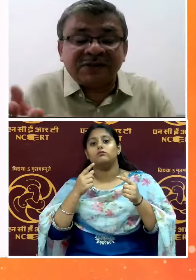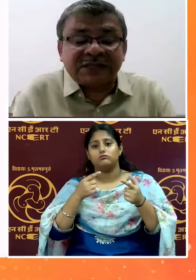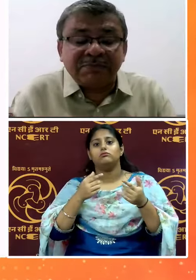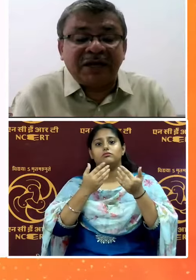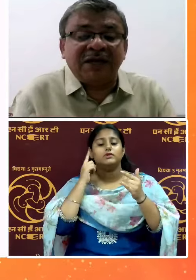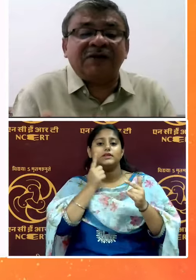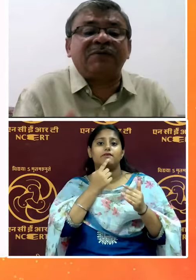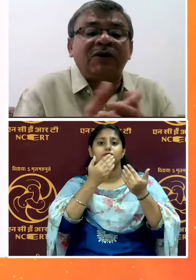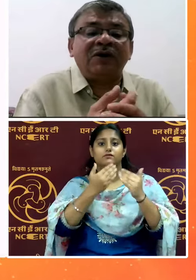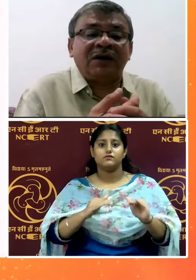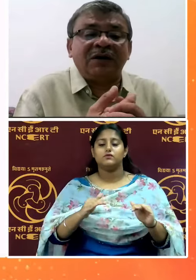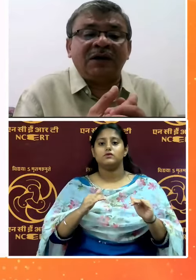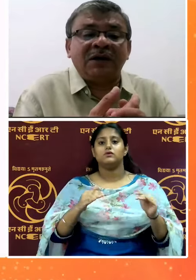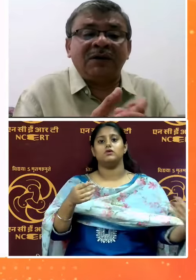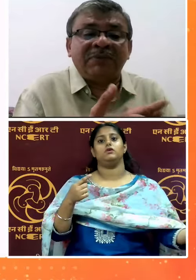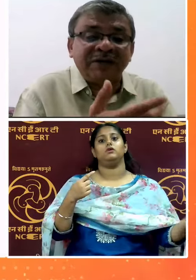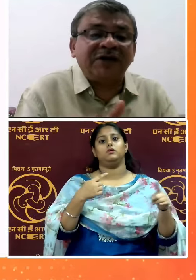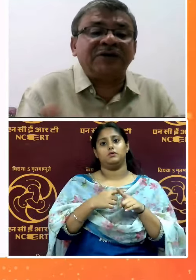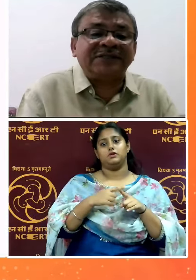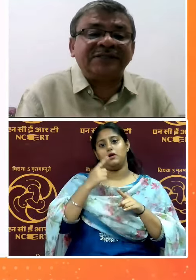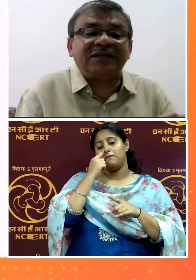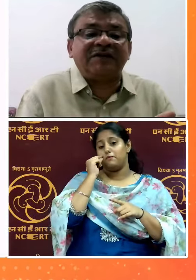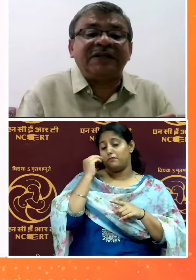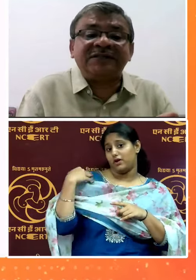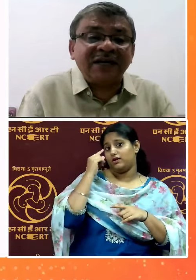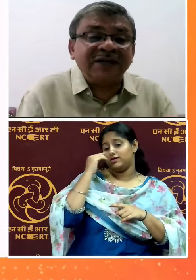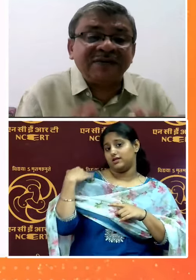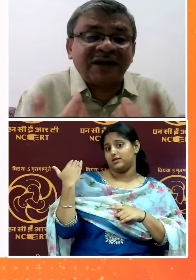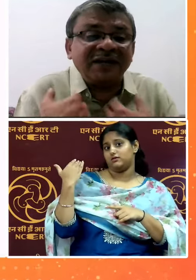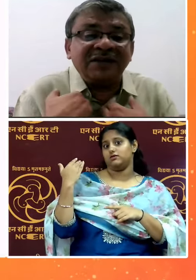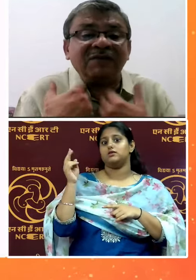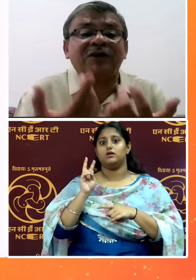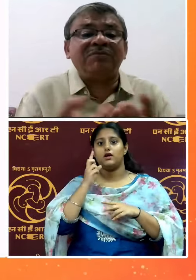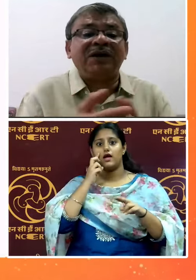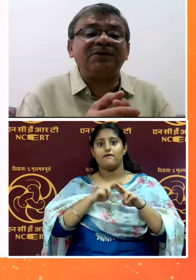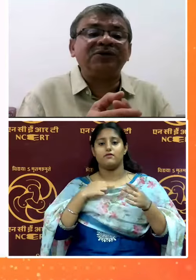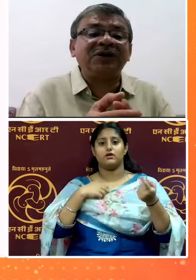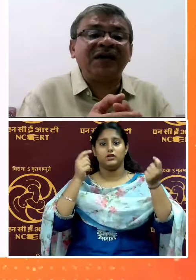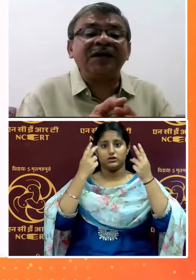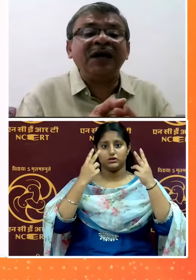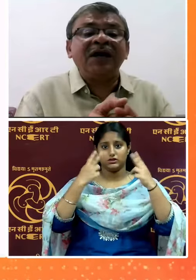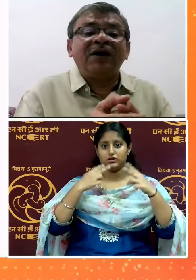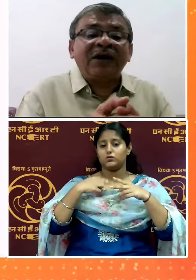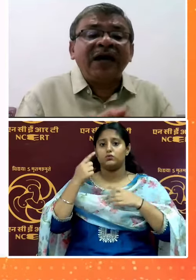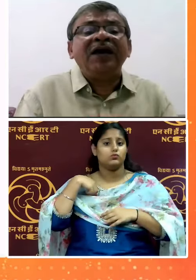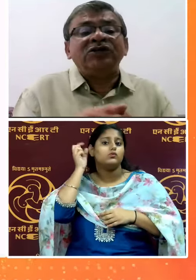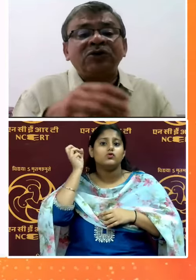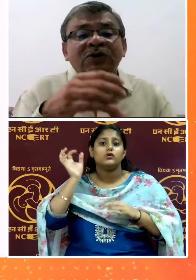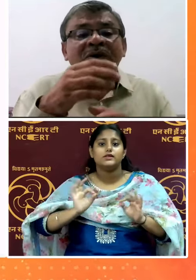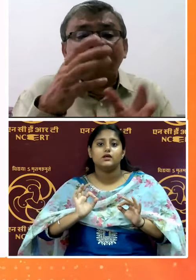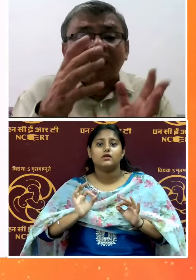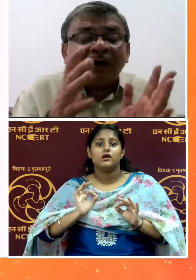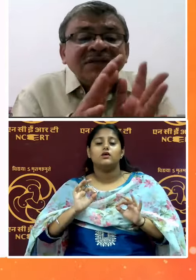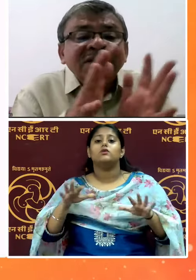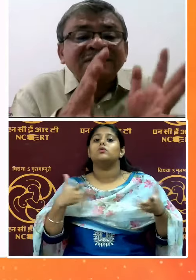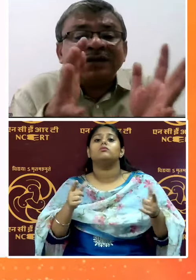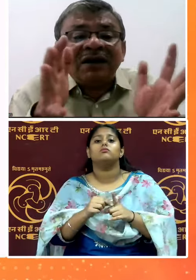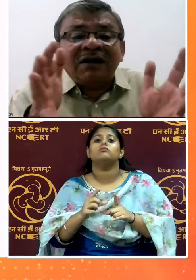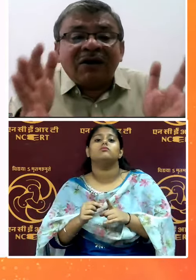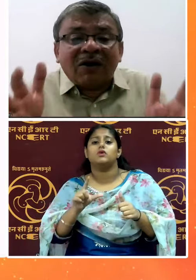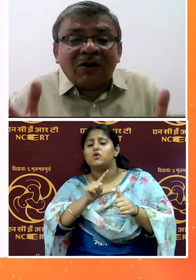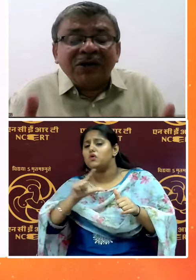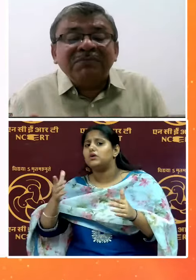a sibling, a small brother or sister, and the child is crying, he will not be able to hear. Okay, so all